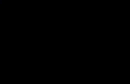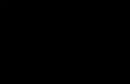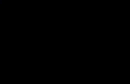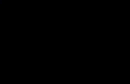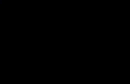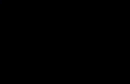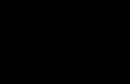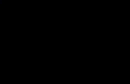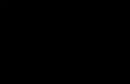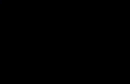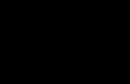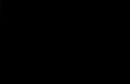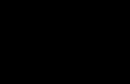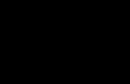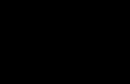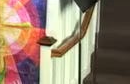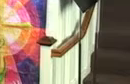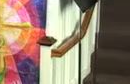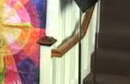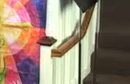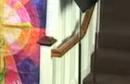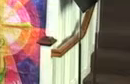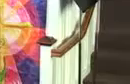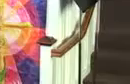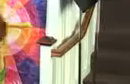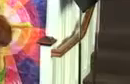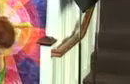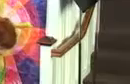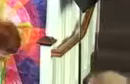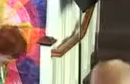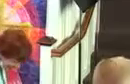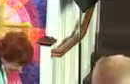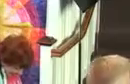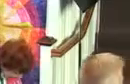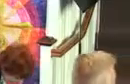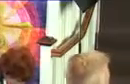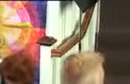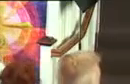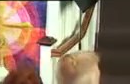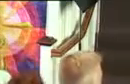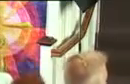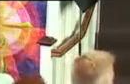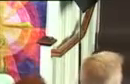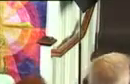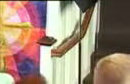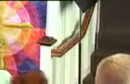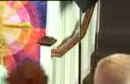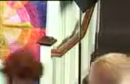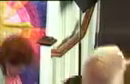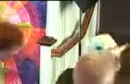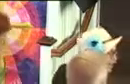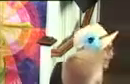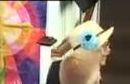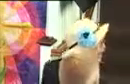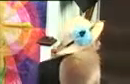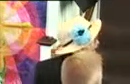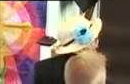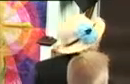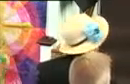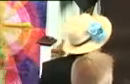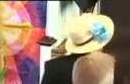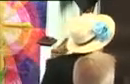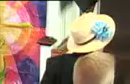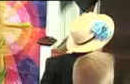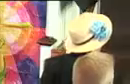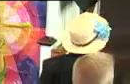Good morning and happy Easter. Will you rise as you're able this morning and join us in singing our opening hymn, Christ the Lord is